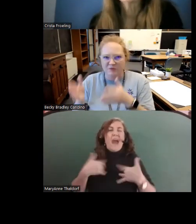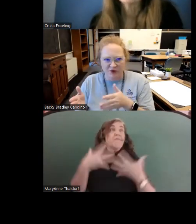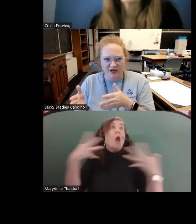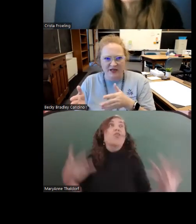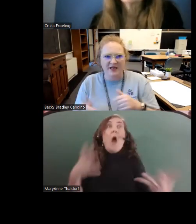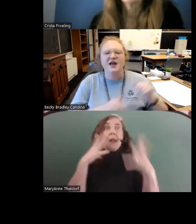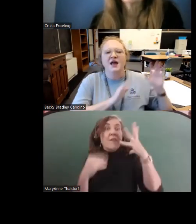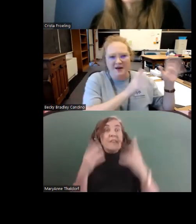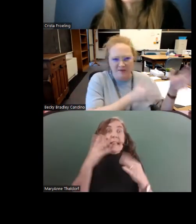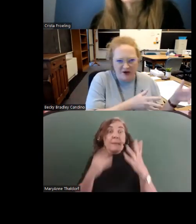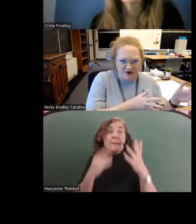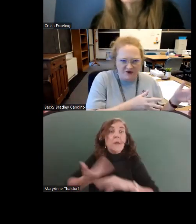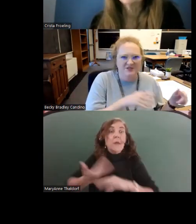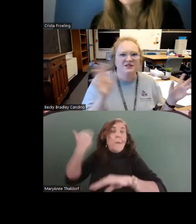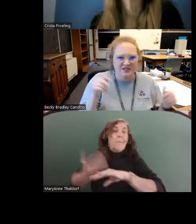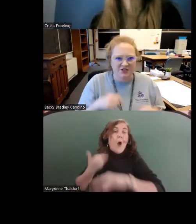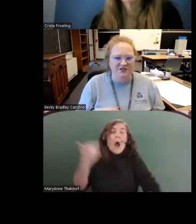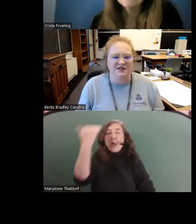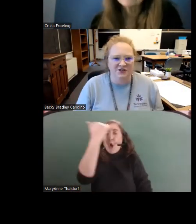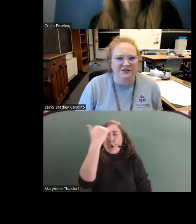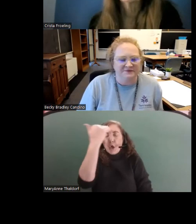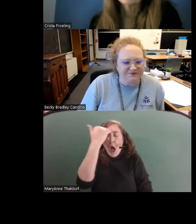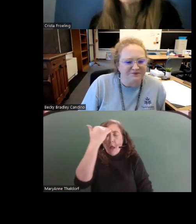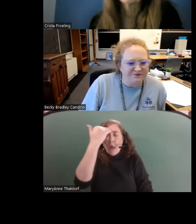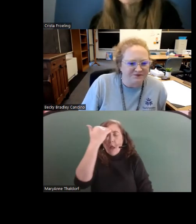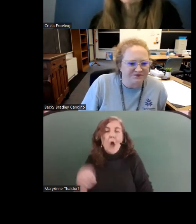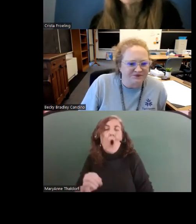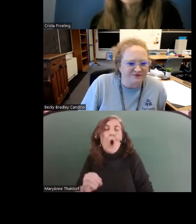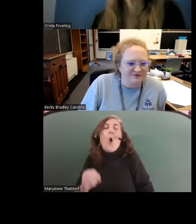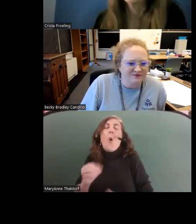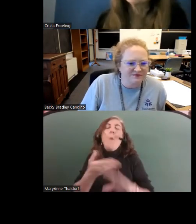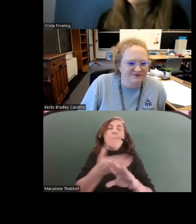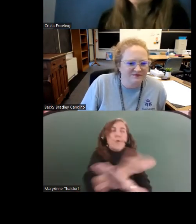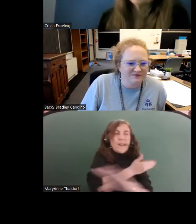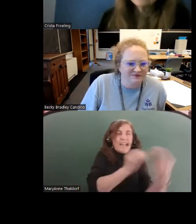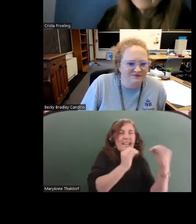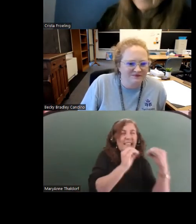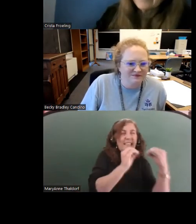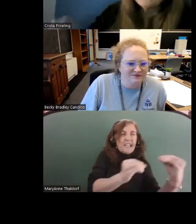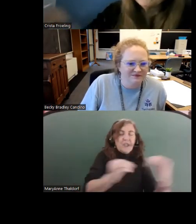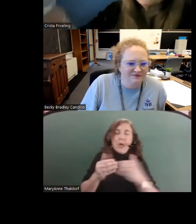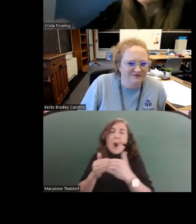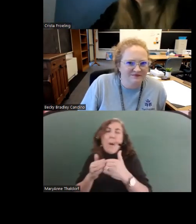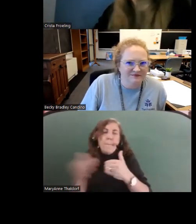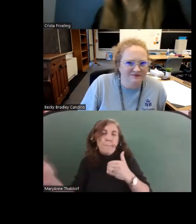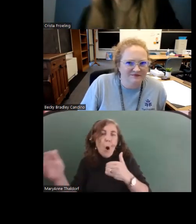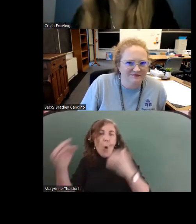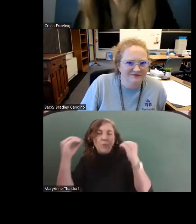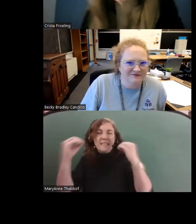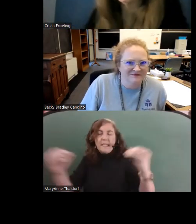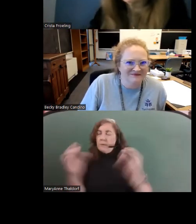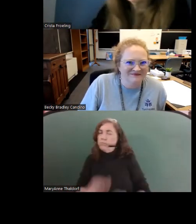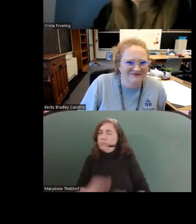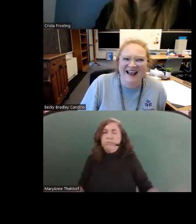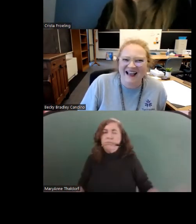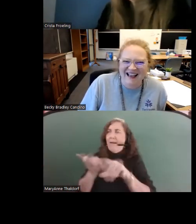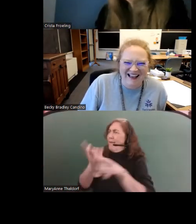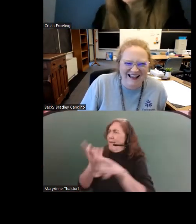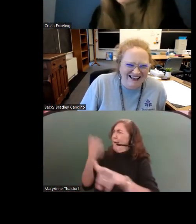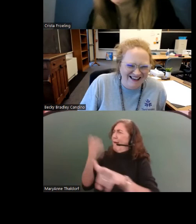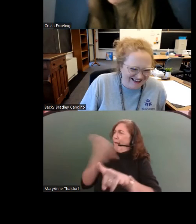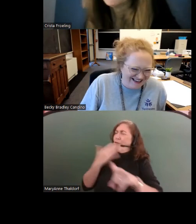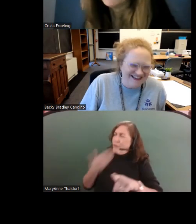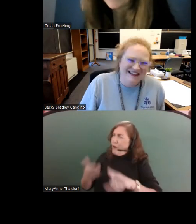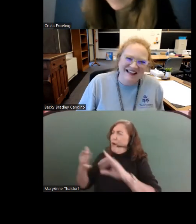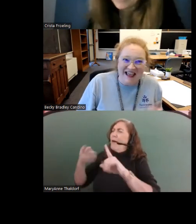do a pre and a post teaching session. That's awesome. I think you should go on the road with that. That's awesome,